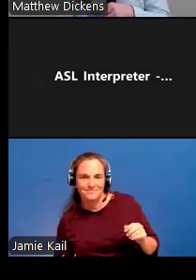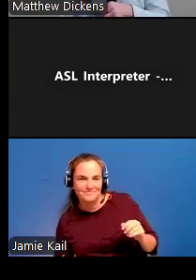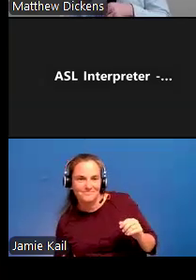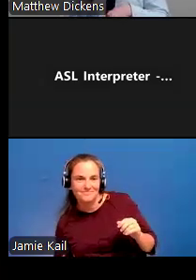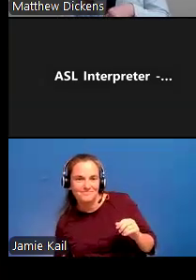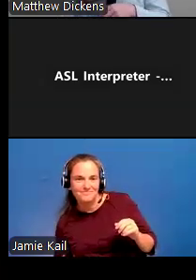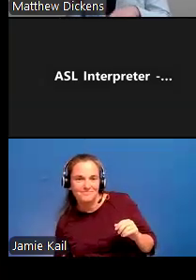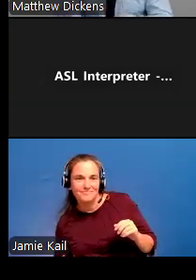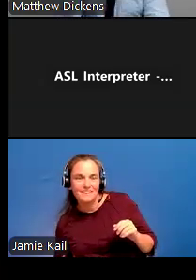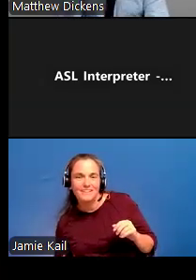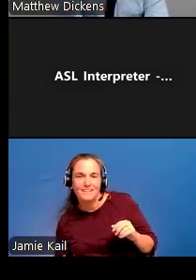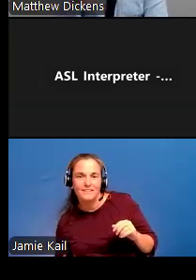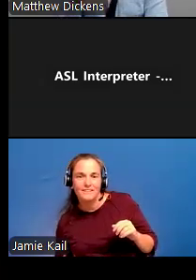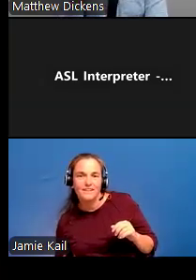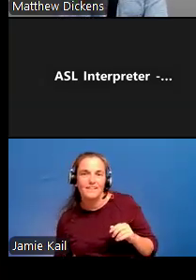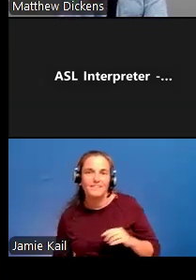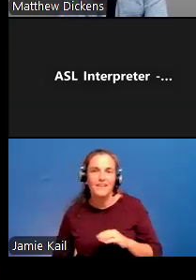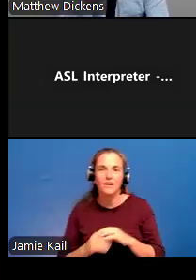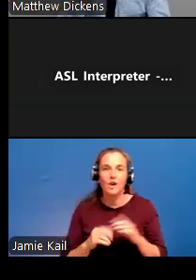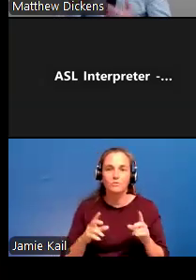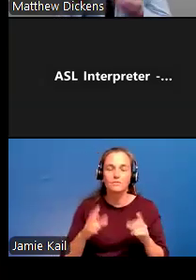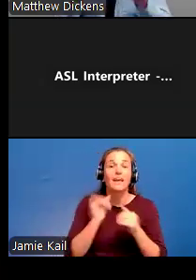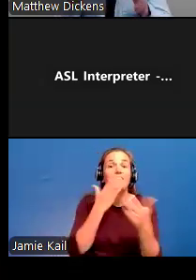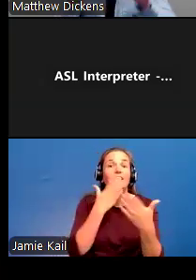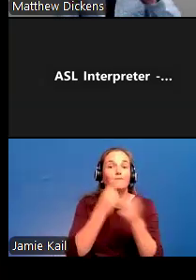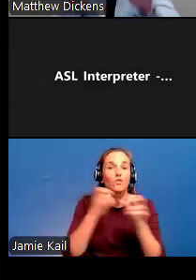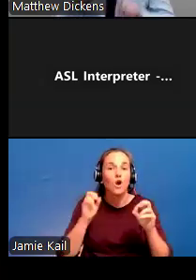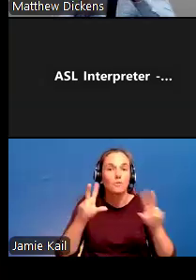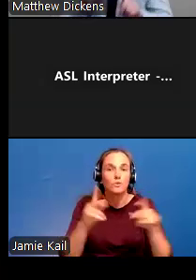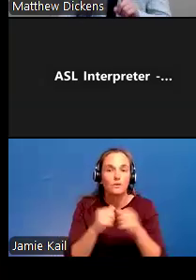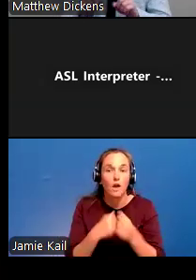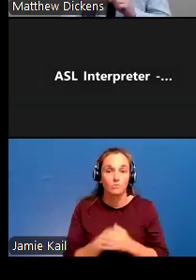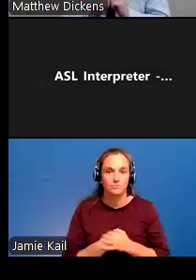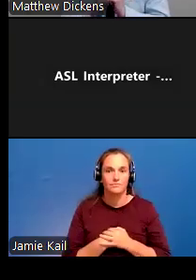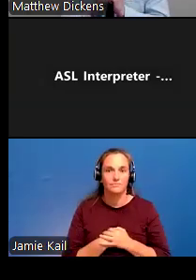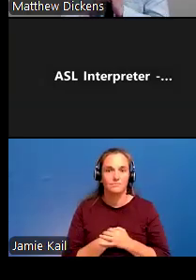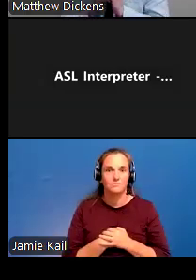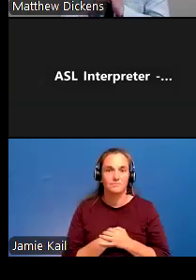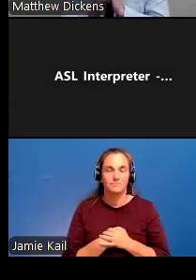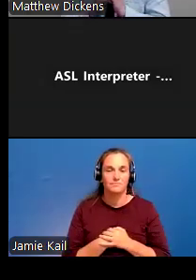I'd like to thank you all for the opportunity to be here with you today.